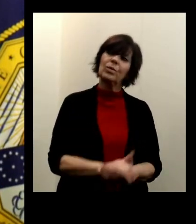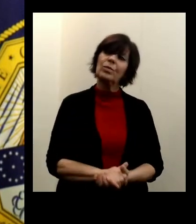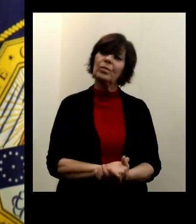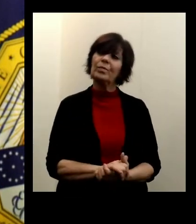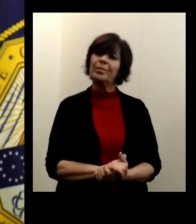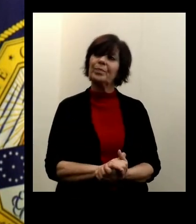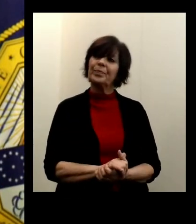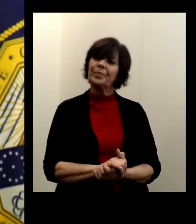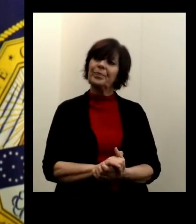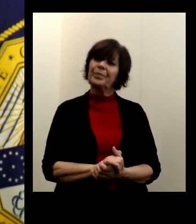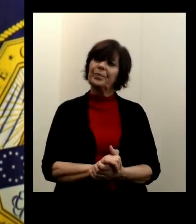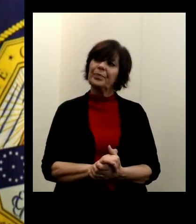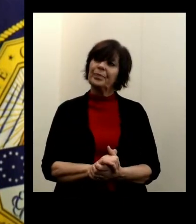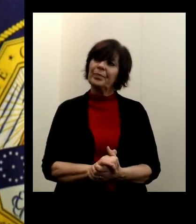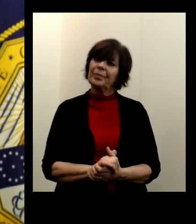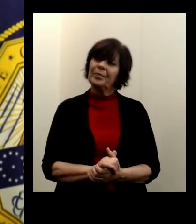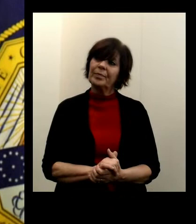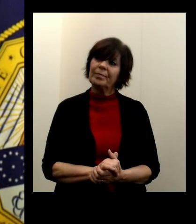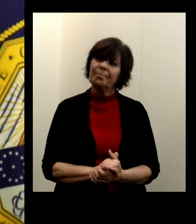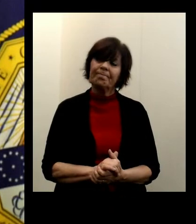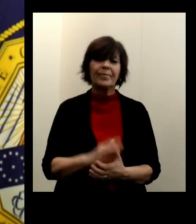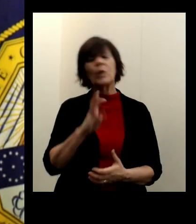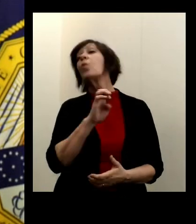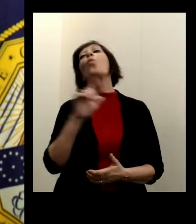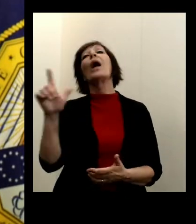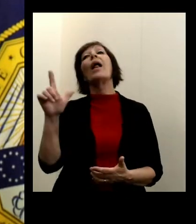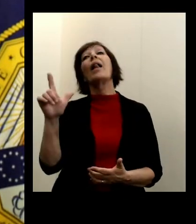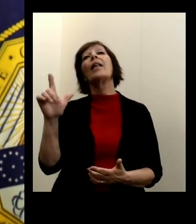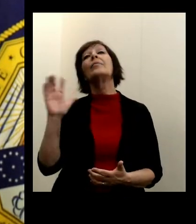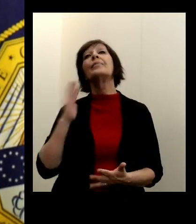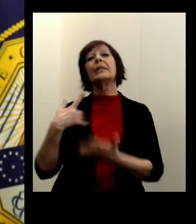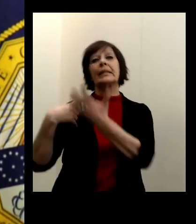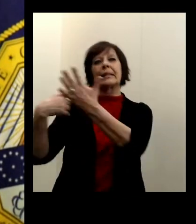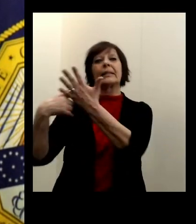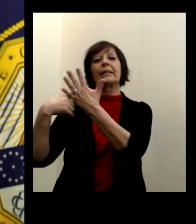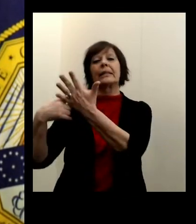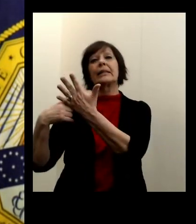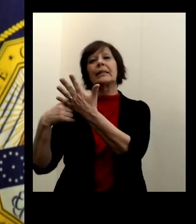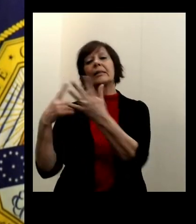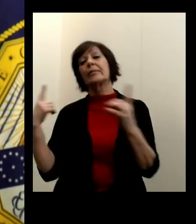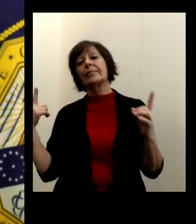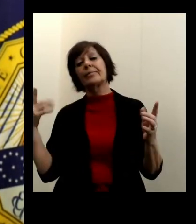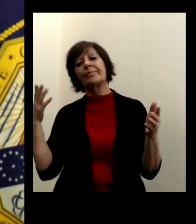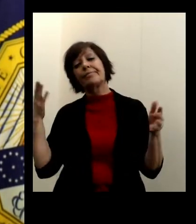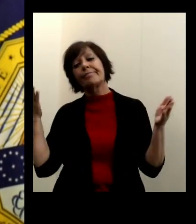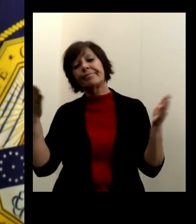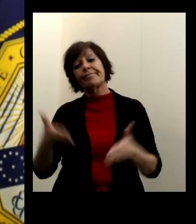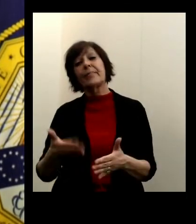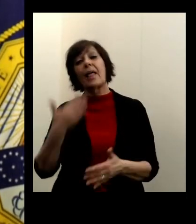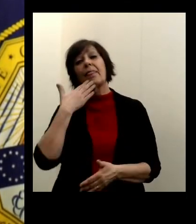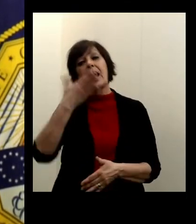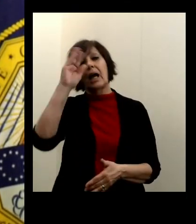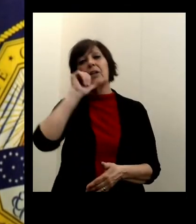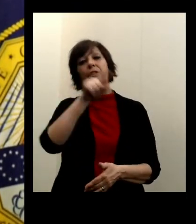upgrade us to back to a yellow zone. Well, the conversations we had have been more revolving around, thank God you're not in the red.